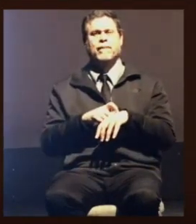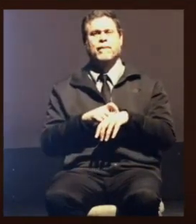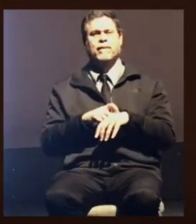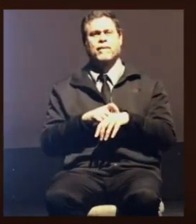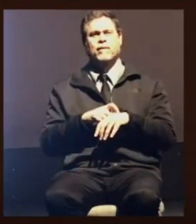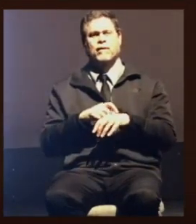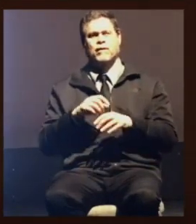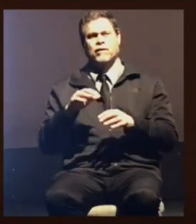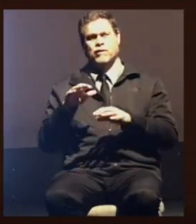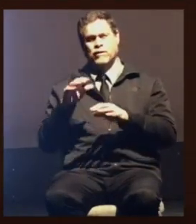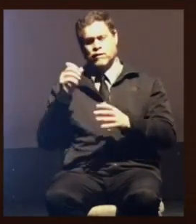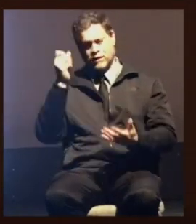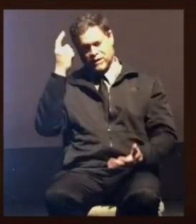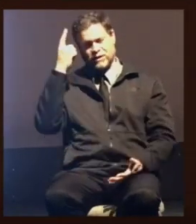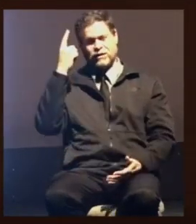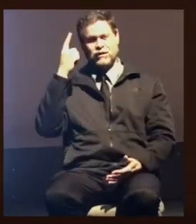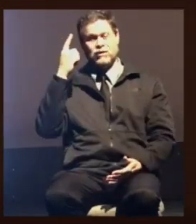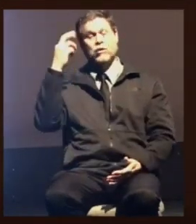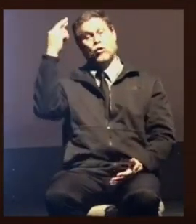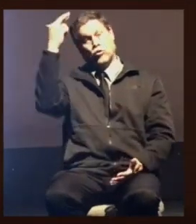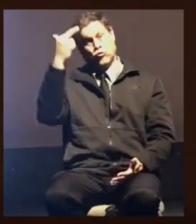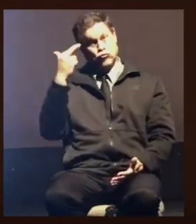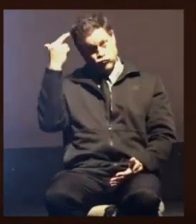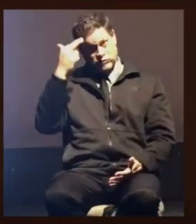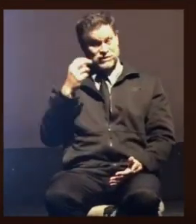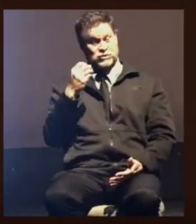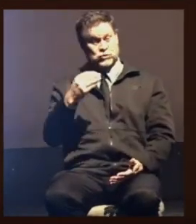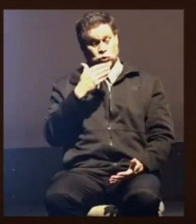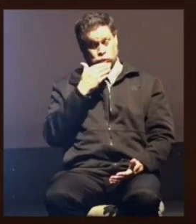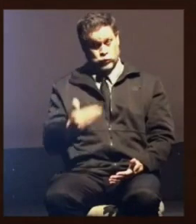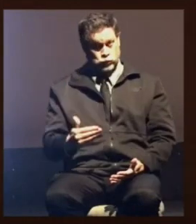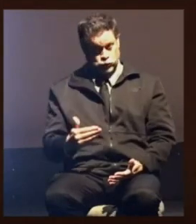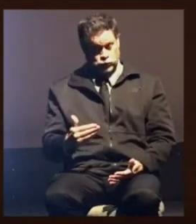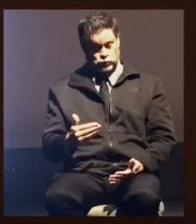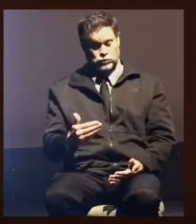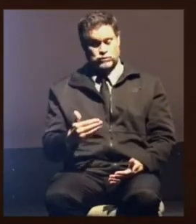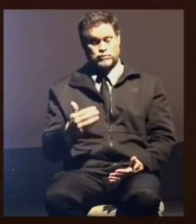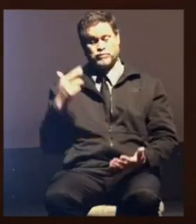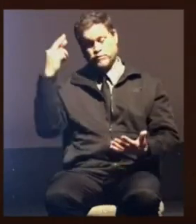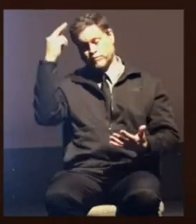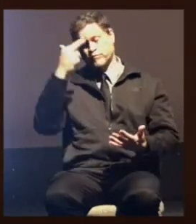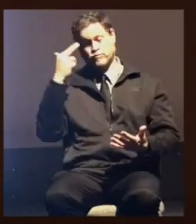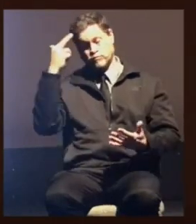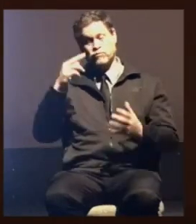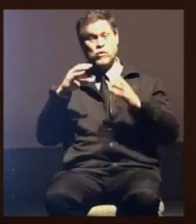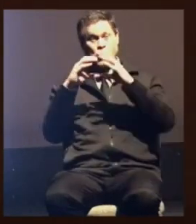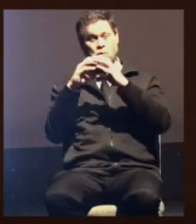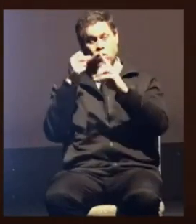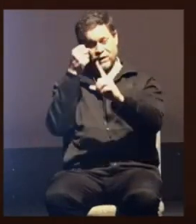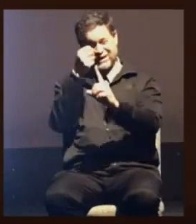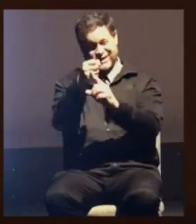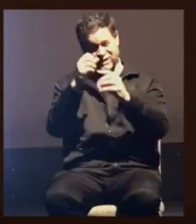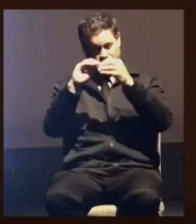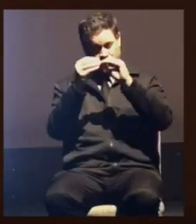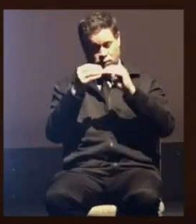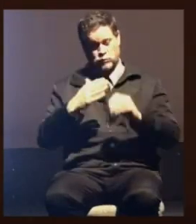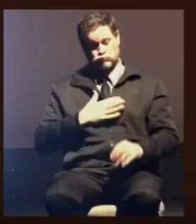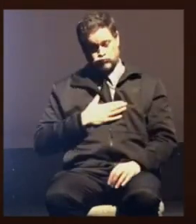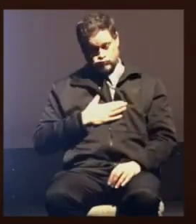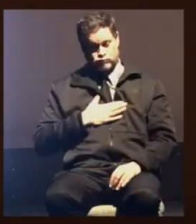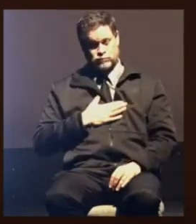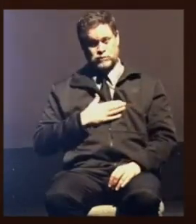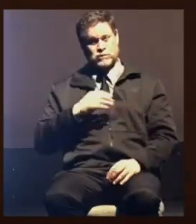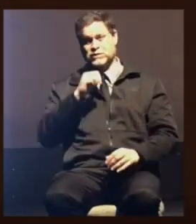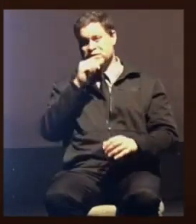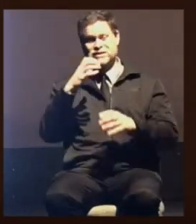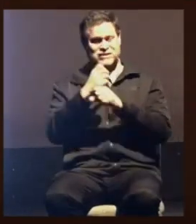slow sometimes, it clicked. The reason he's so good and the reason that ball's on the numbers every time, because he doesn't